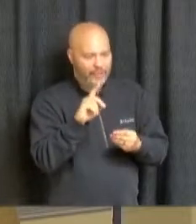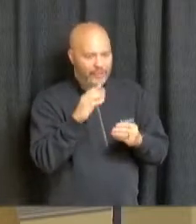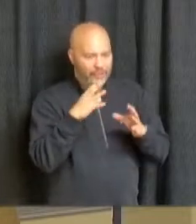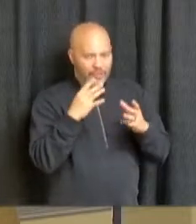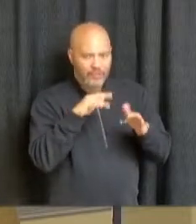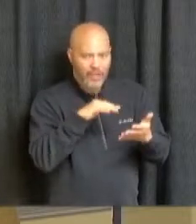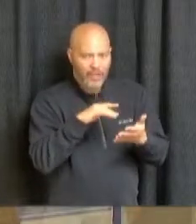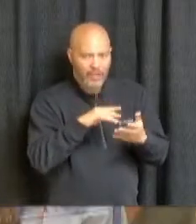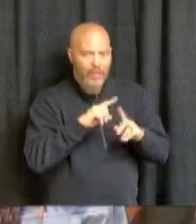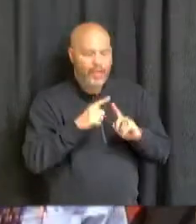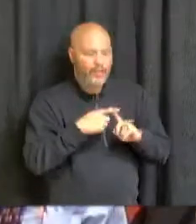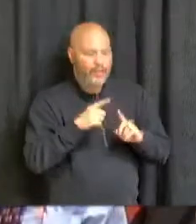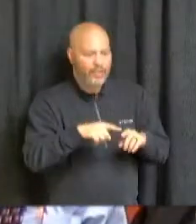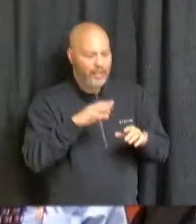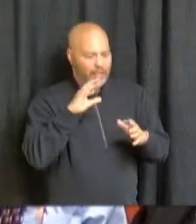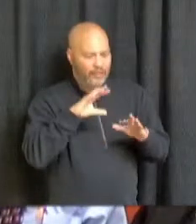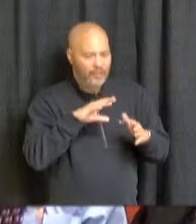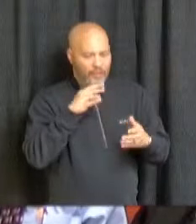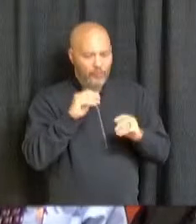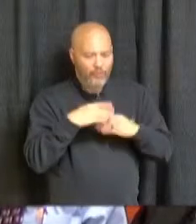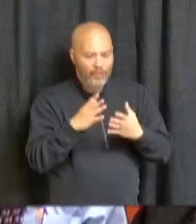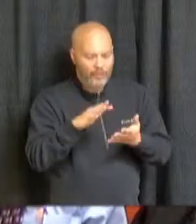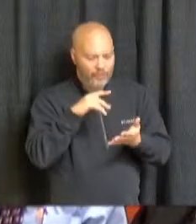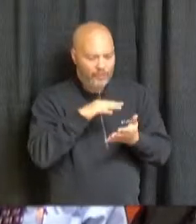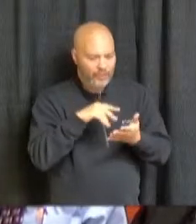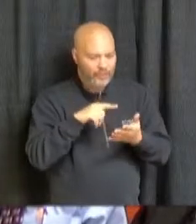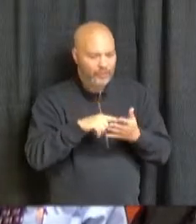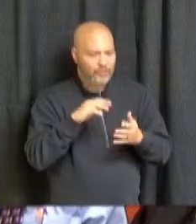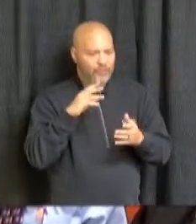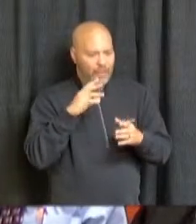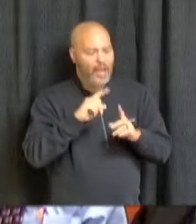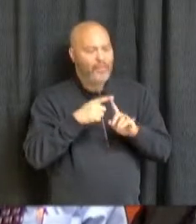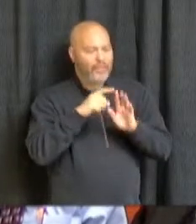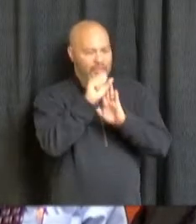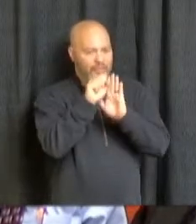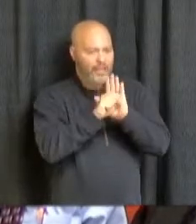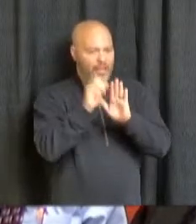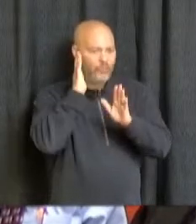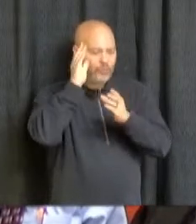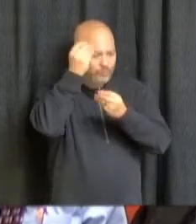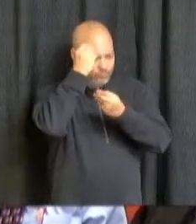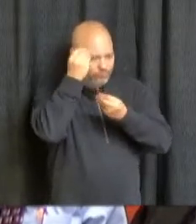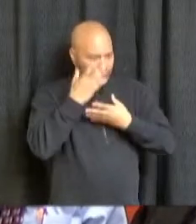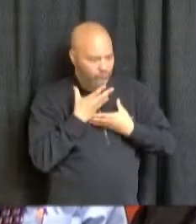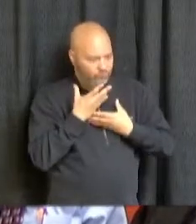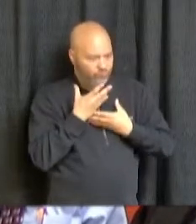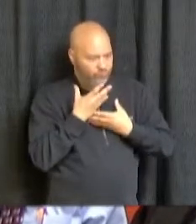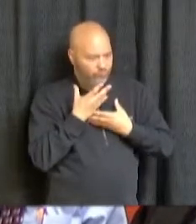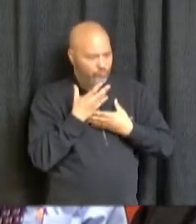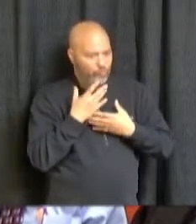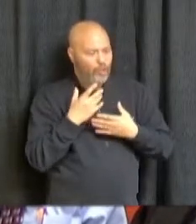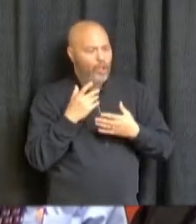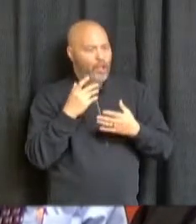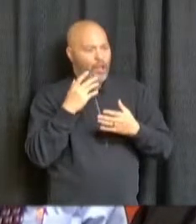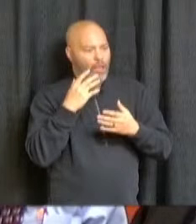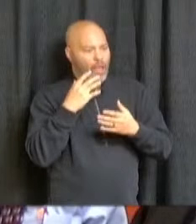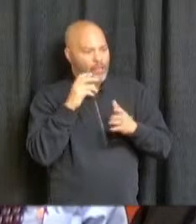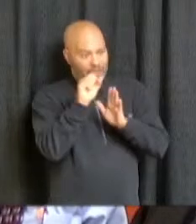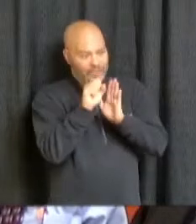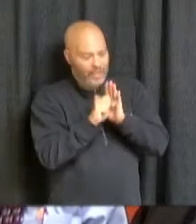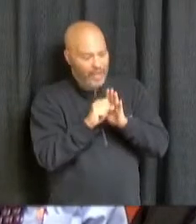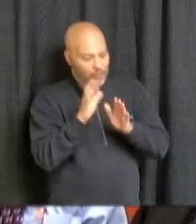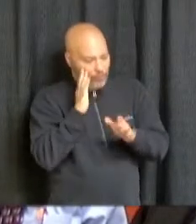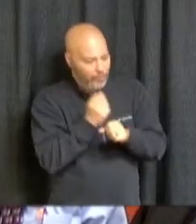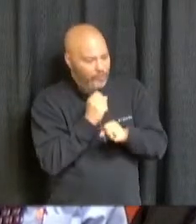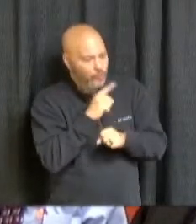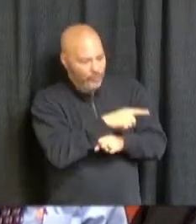And then they provide their study to the state, and the state usually comes back, excuse me, and follows up behind them to assure